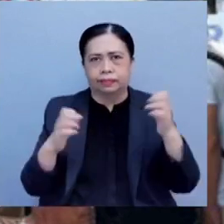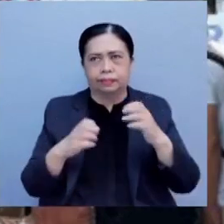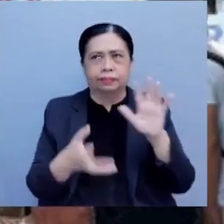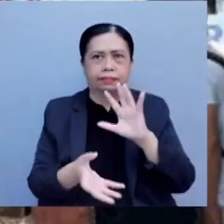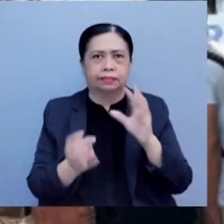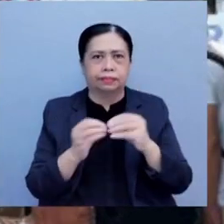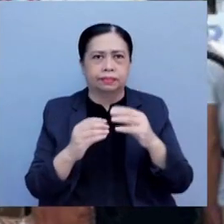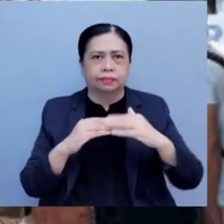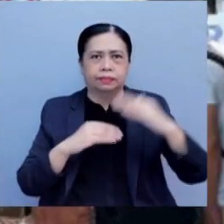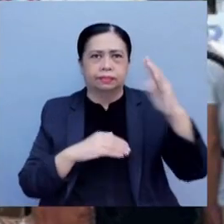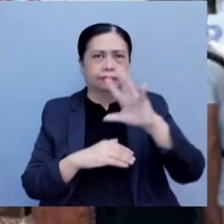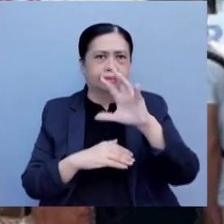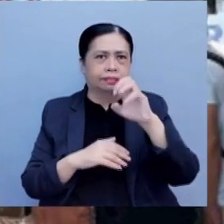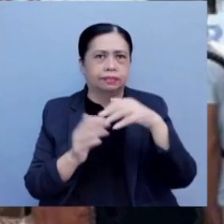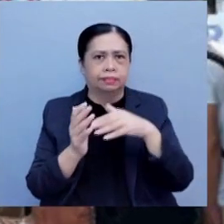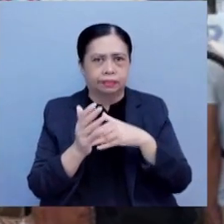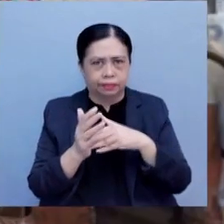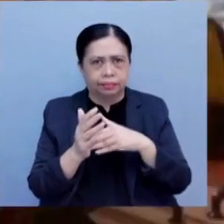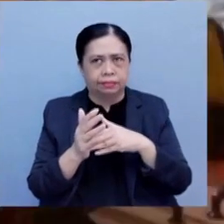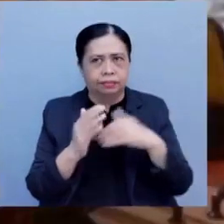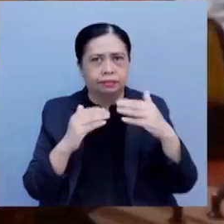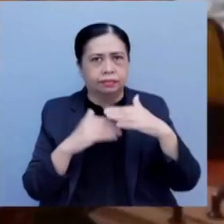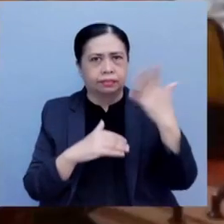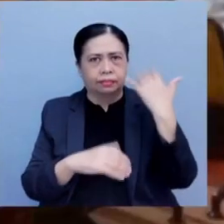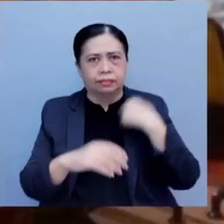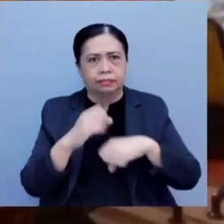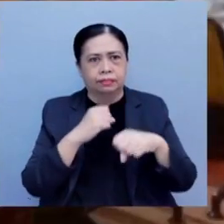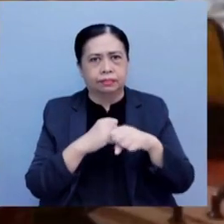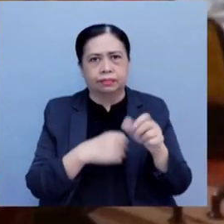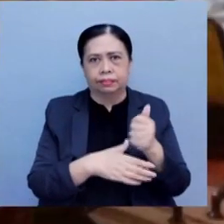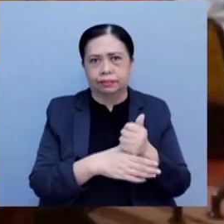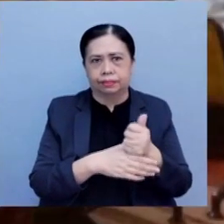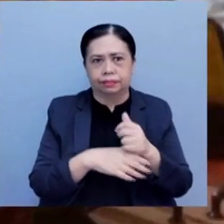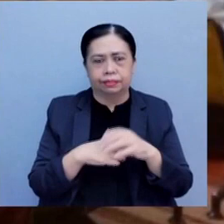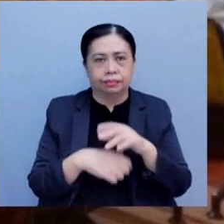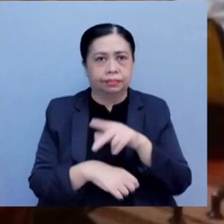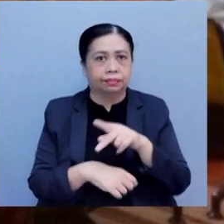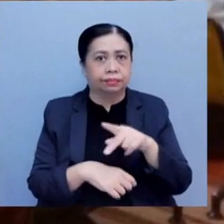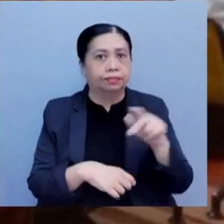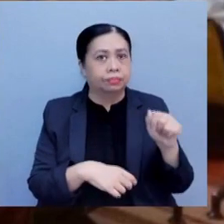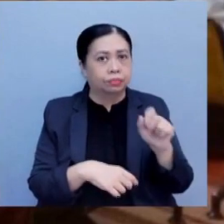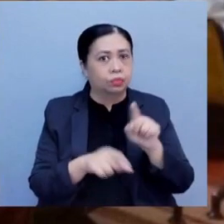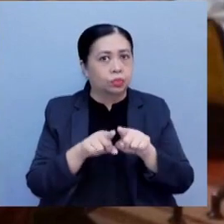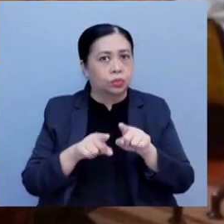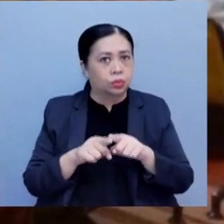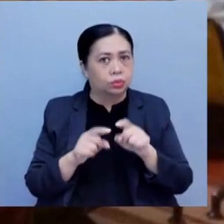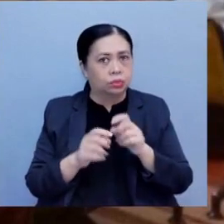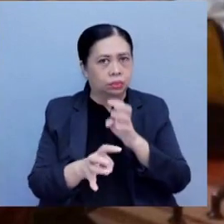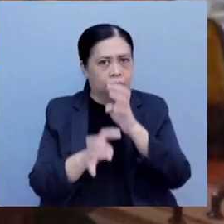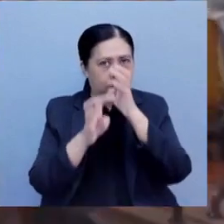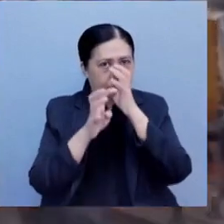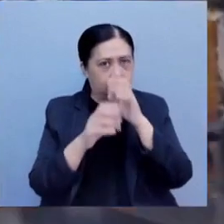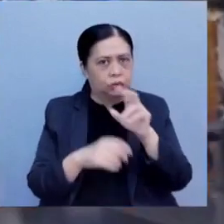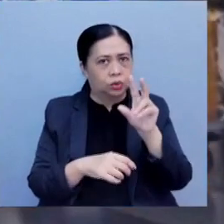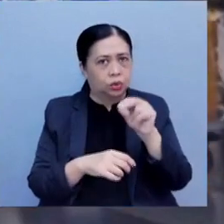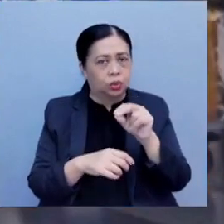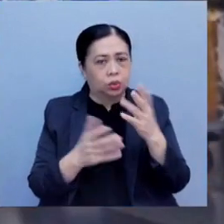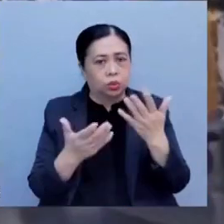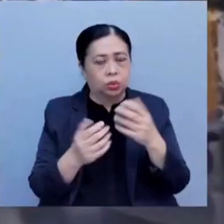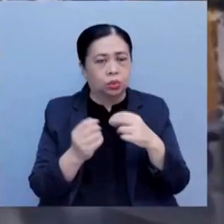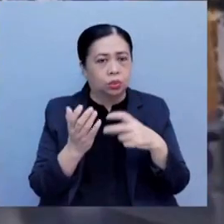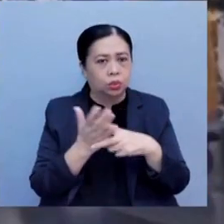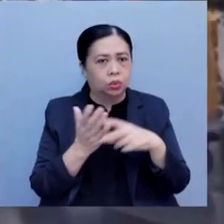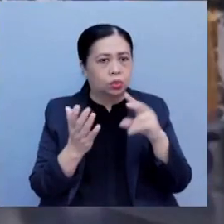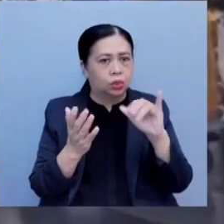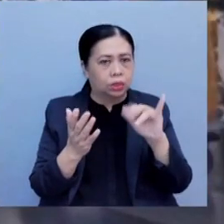exceed 500,000, surpassing last year's average. CPA will also strictly impose the no boat ticket, no ID, no